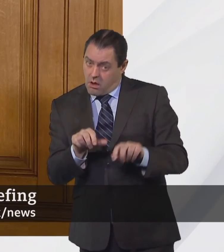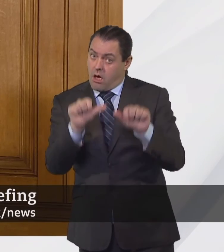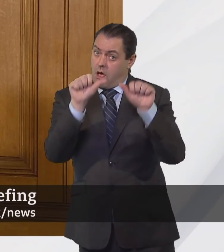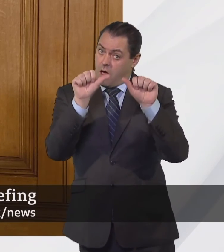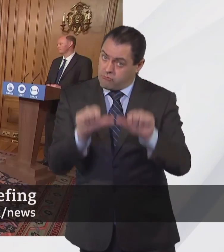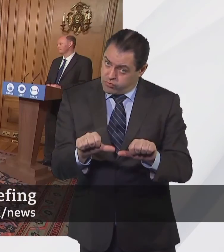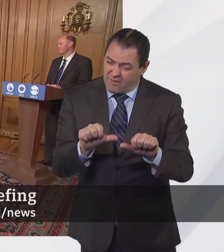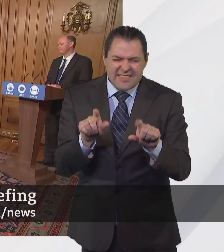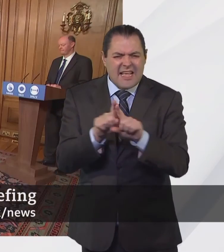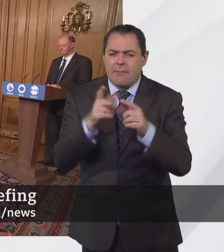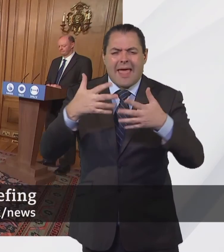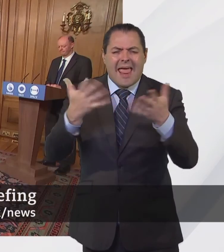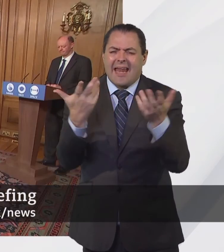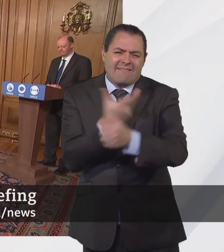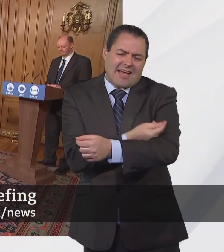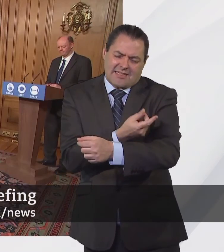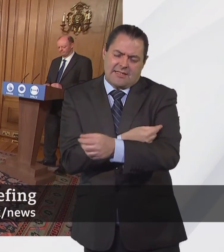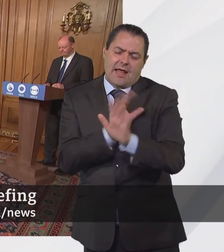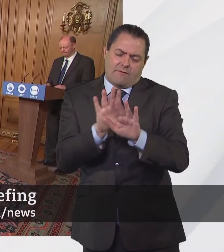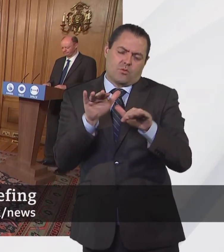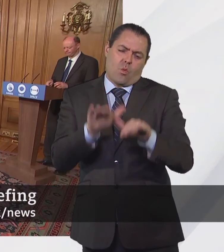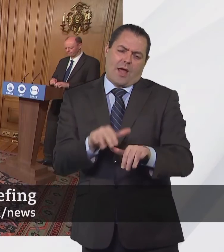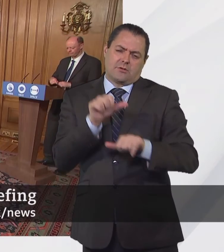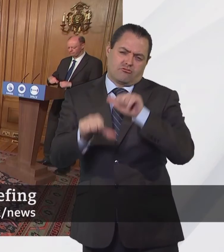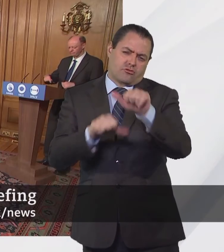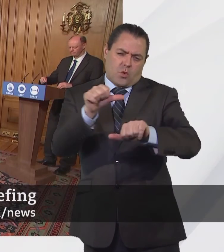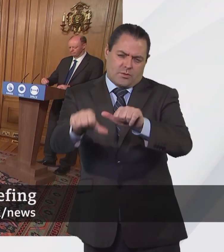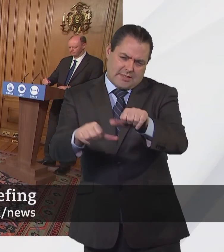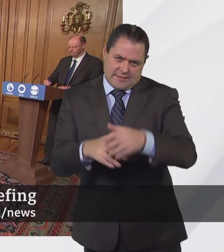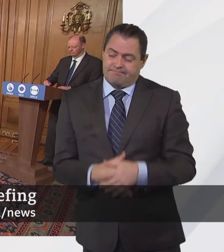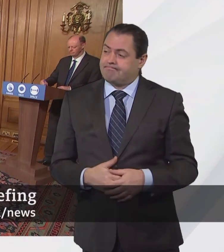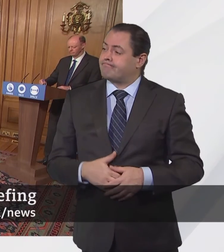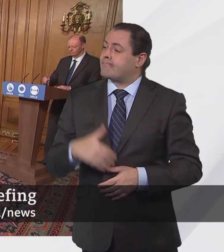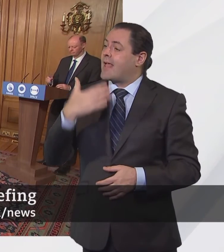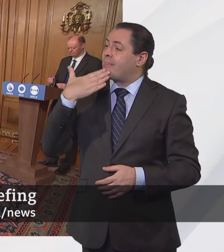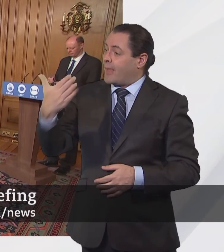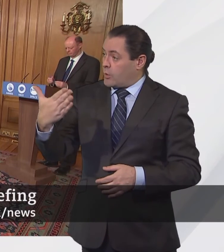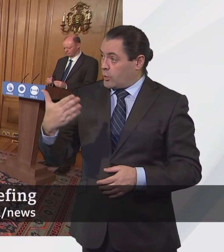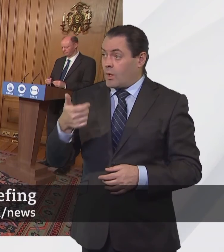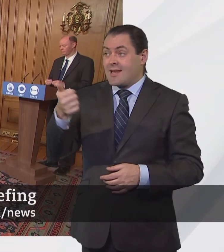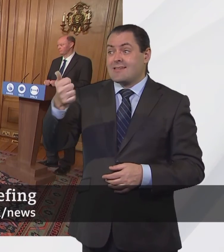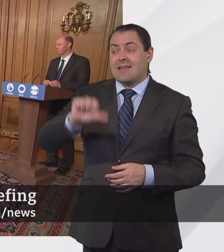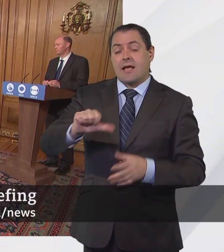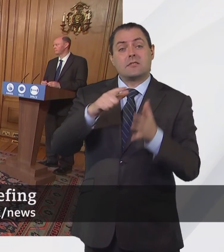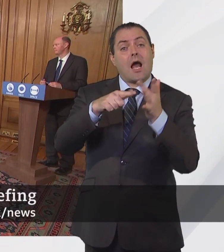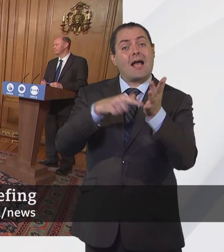all of the vaccines. Thank you so much. Let's go to Robert Peston, ITV.